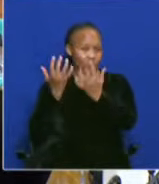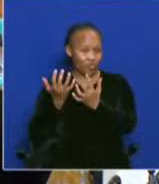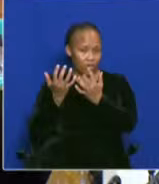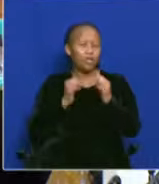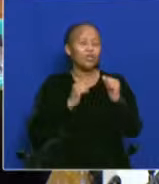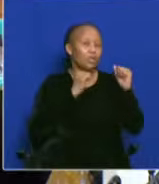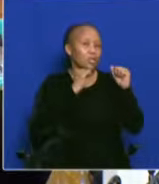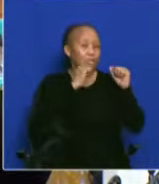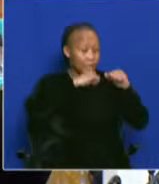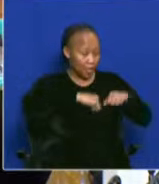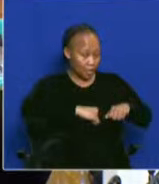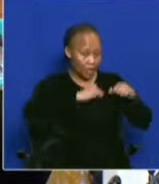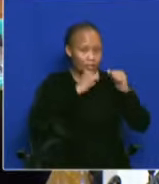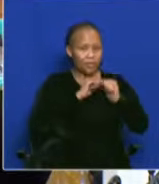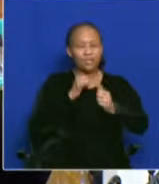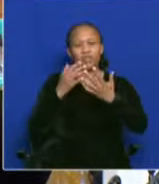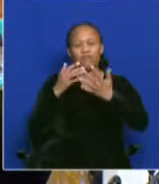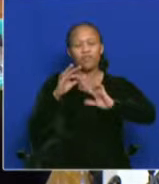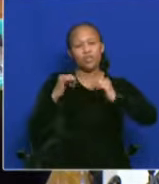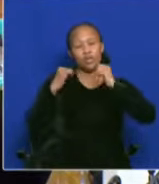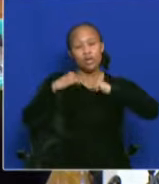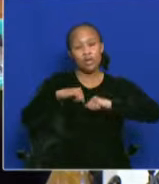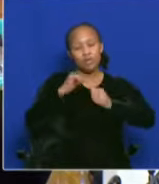General and